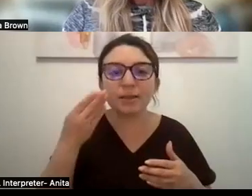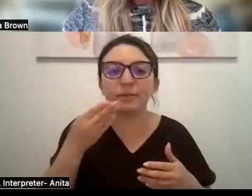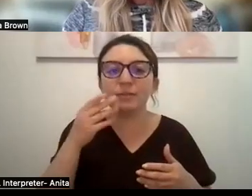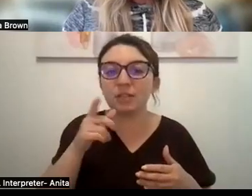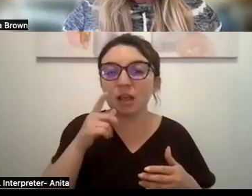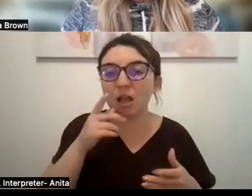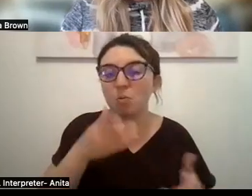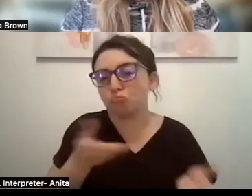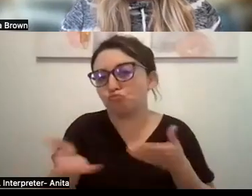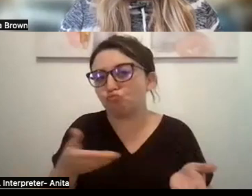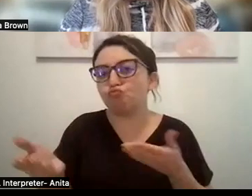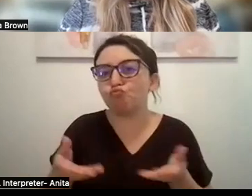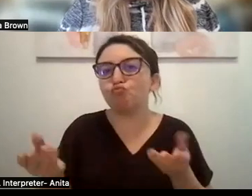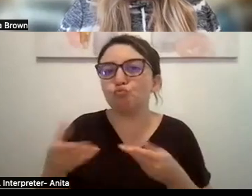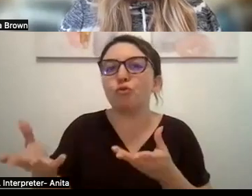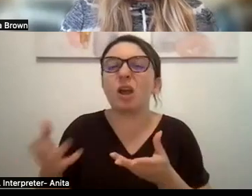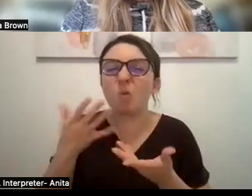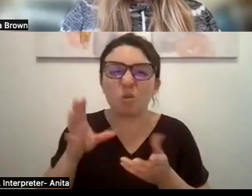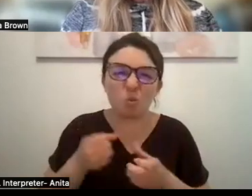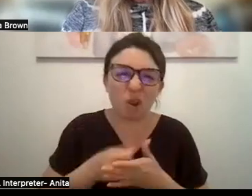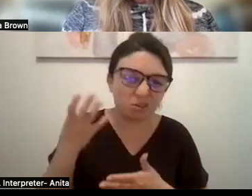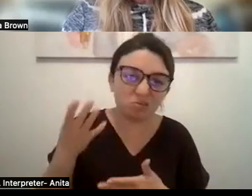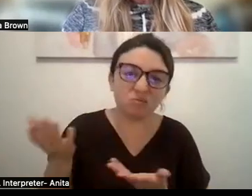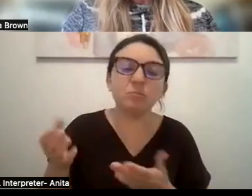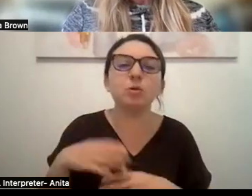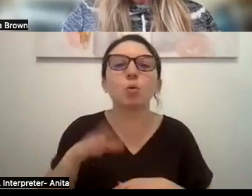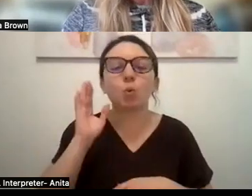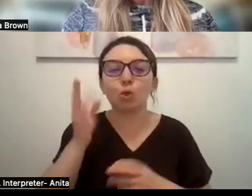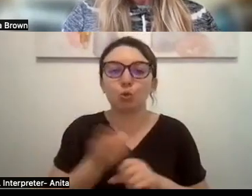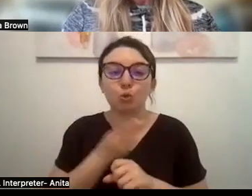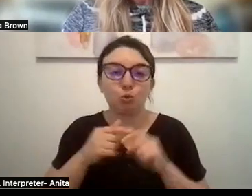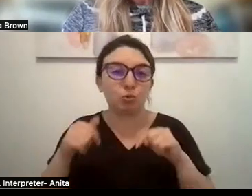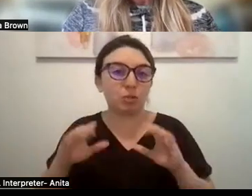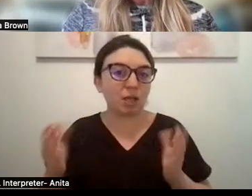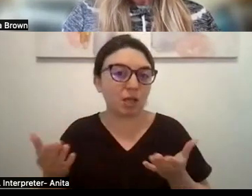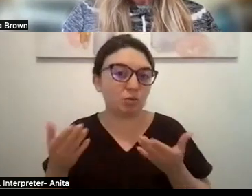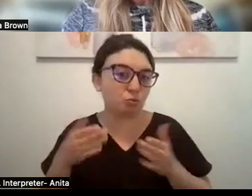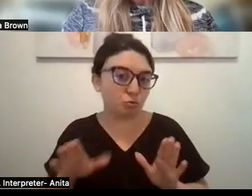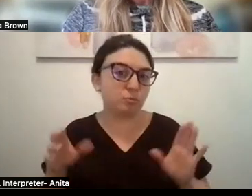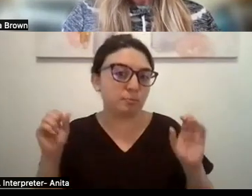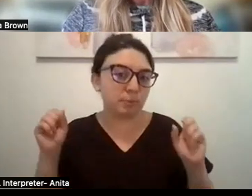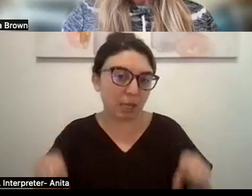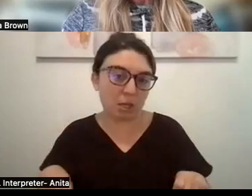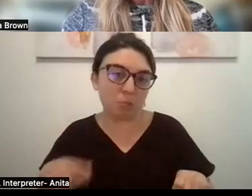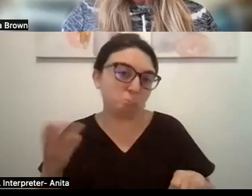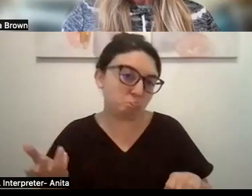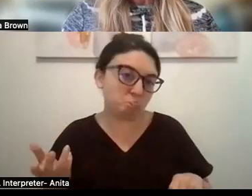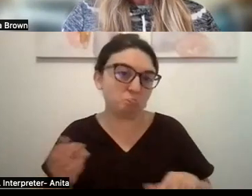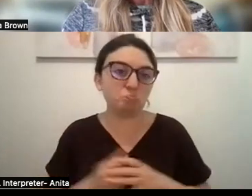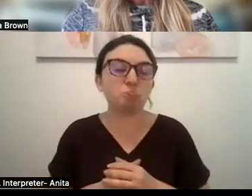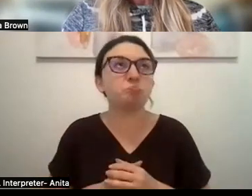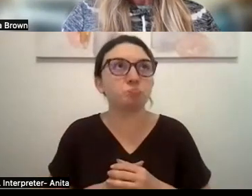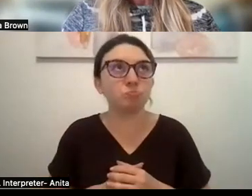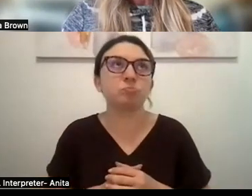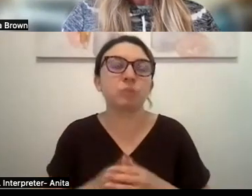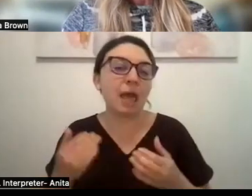So those don't go to waste. They get repurposed in our classroom as snack as well. So there's